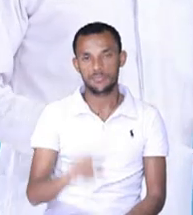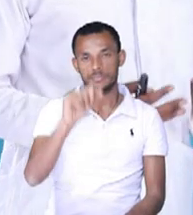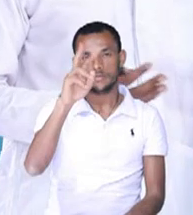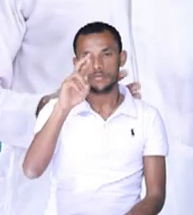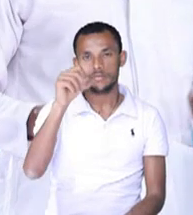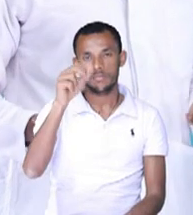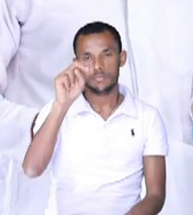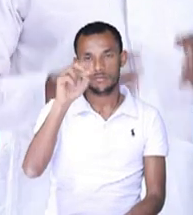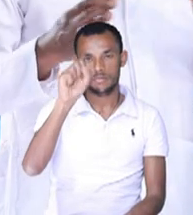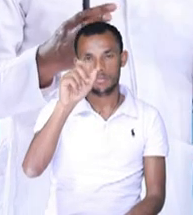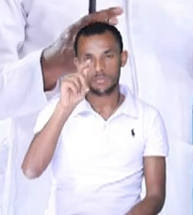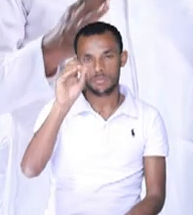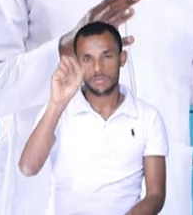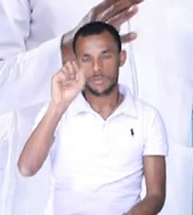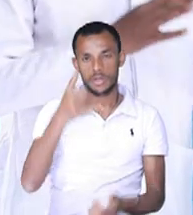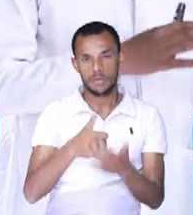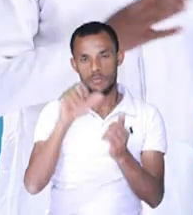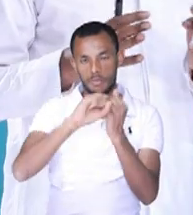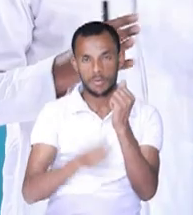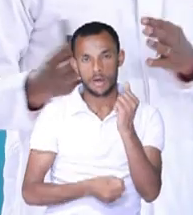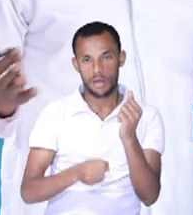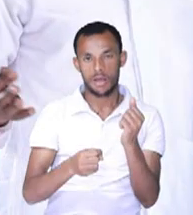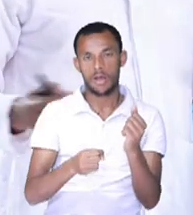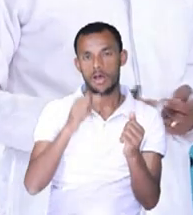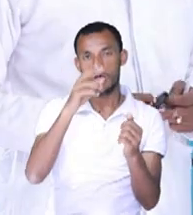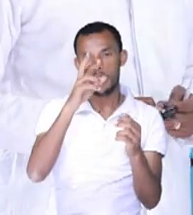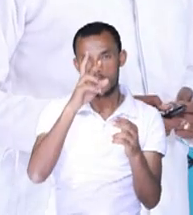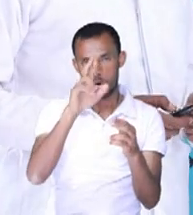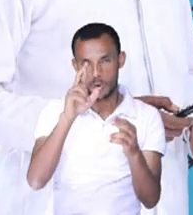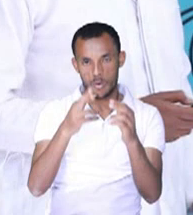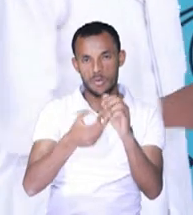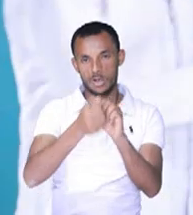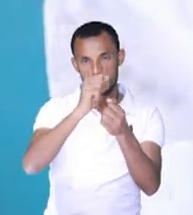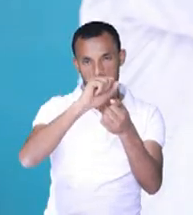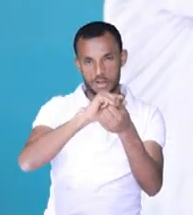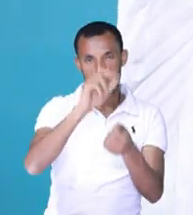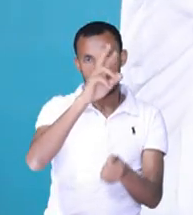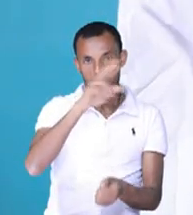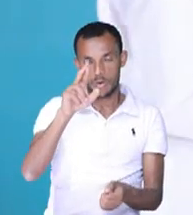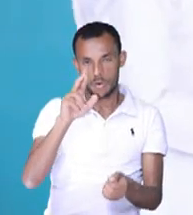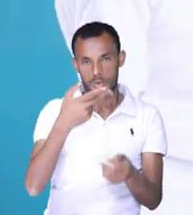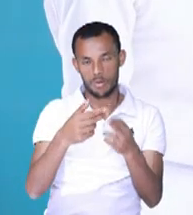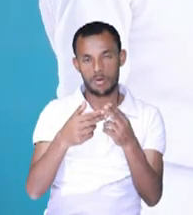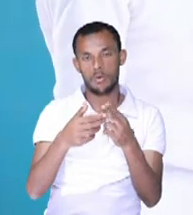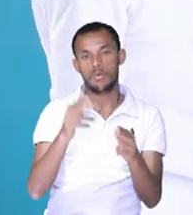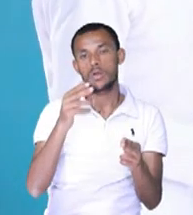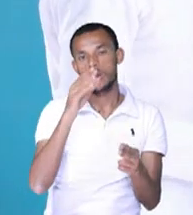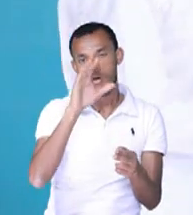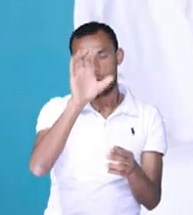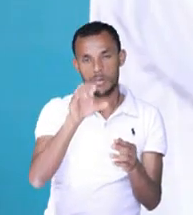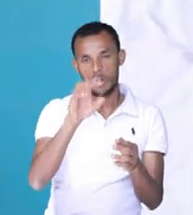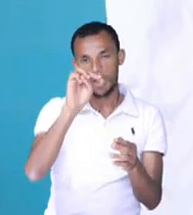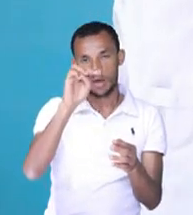Transpose, it is a new matrix formed by interchanging row by column, column by row. So M is a